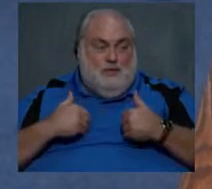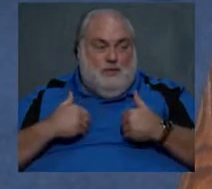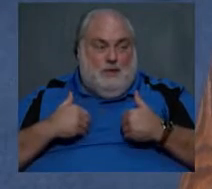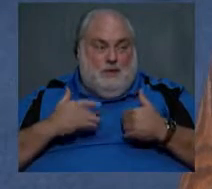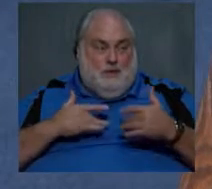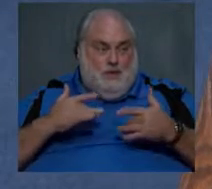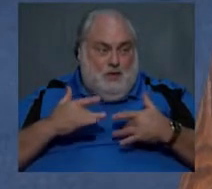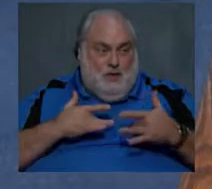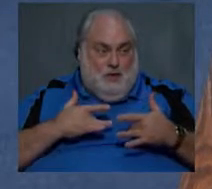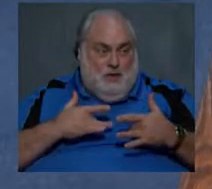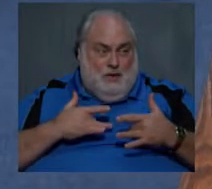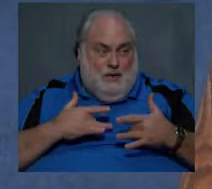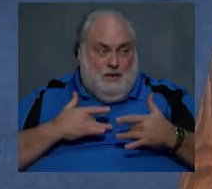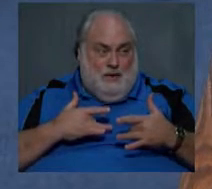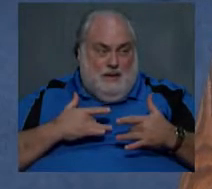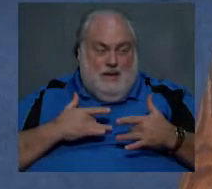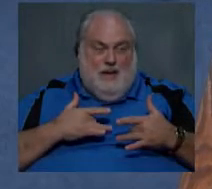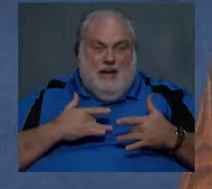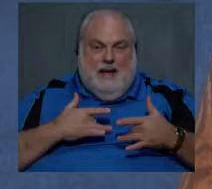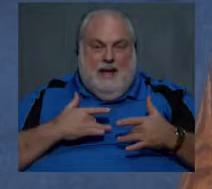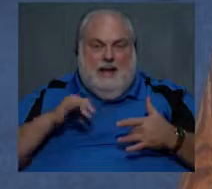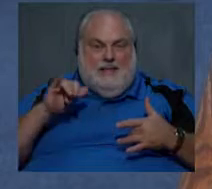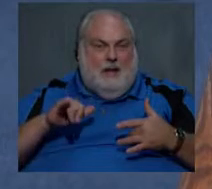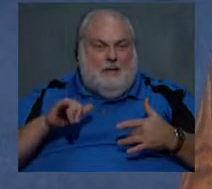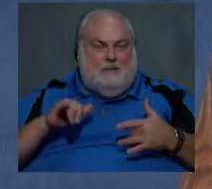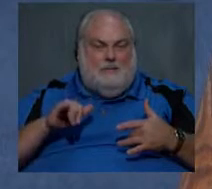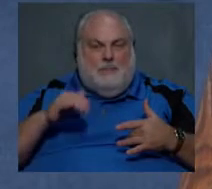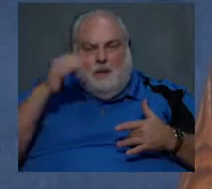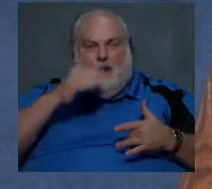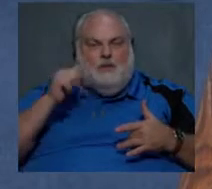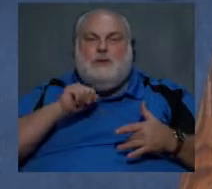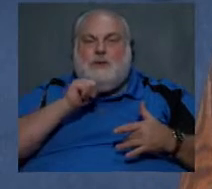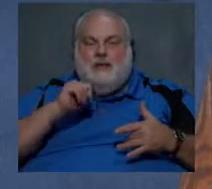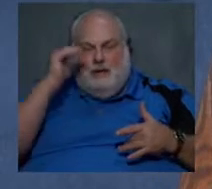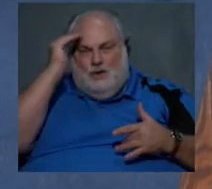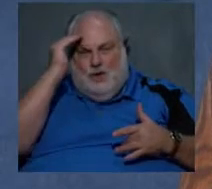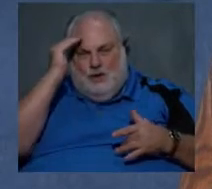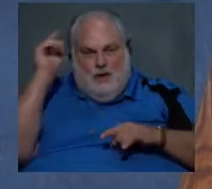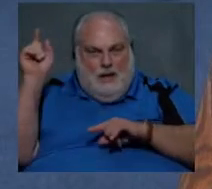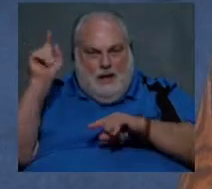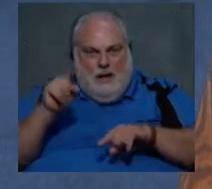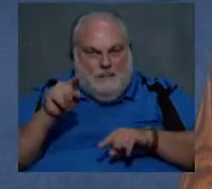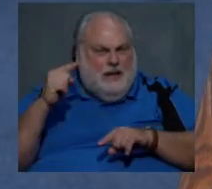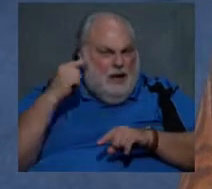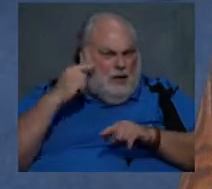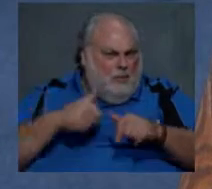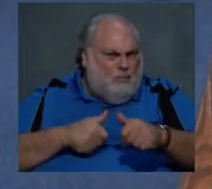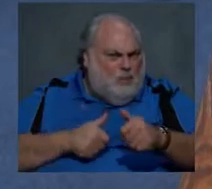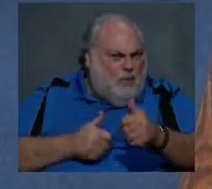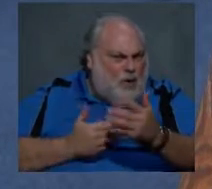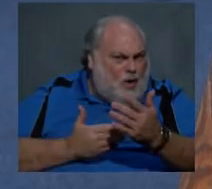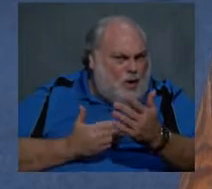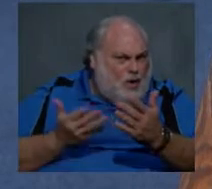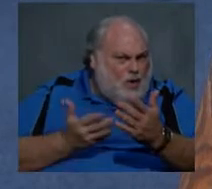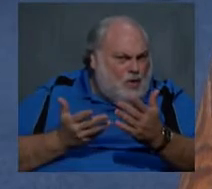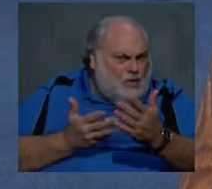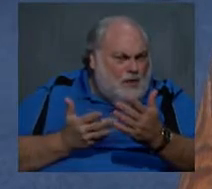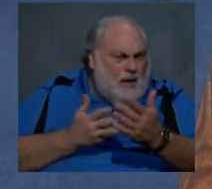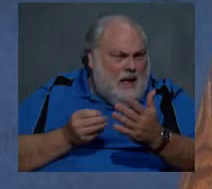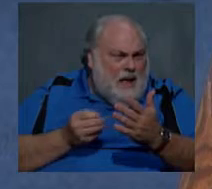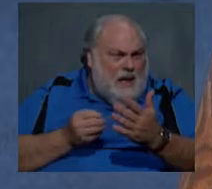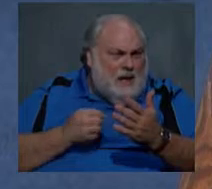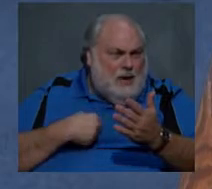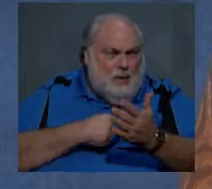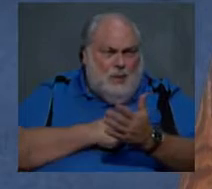the concerns were the lack of knowledge. So I'm here just to hear what was proposed, and as